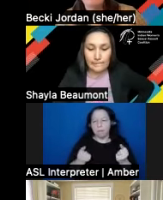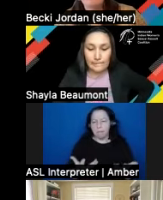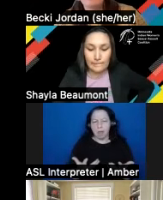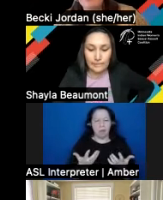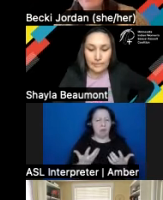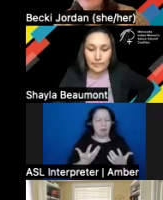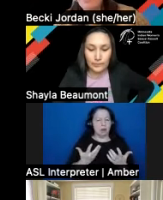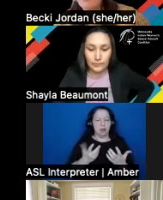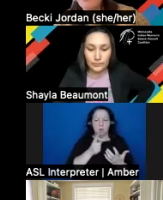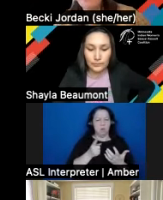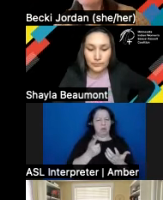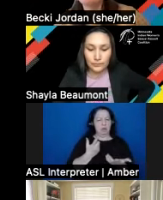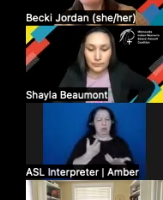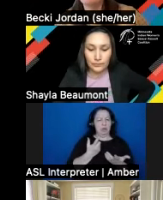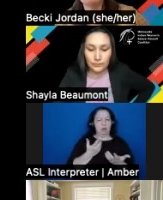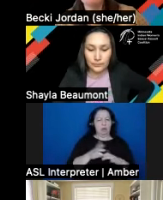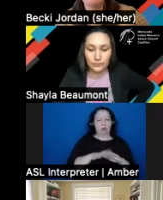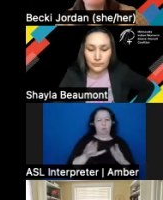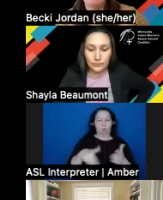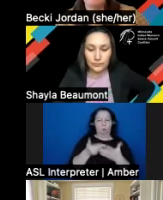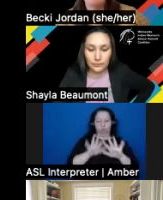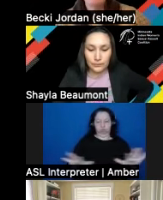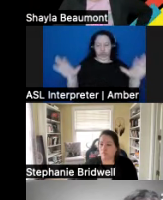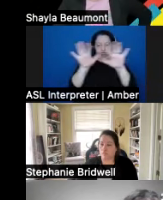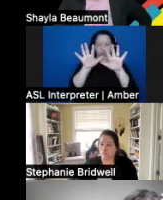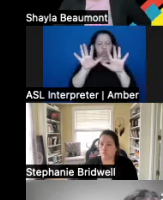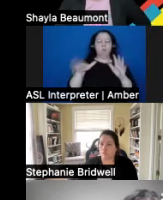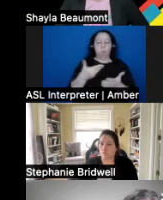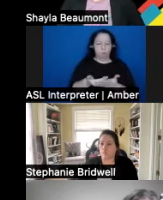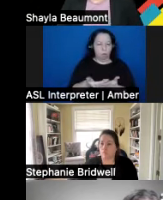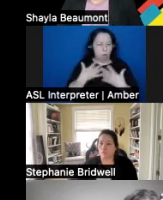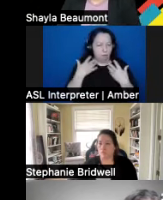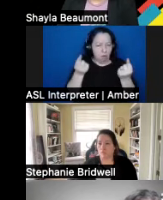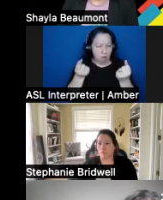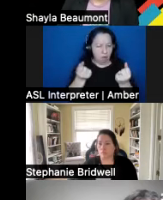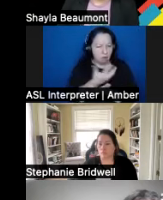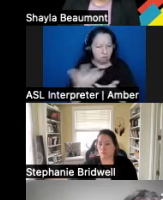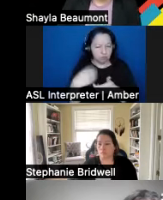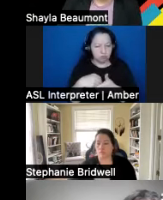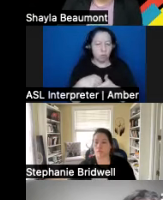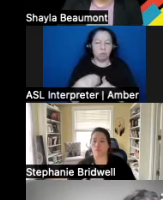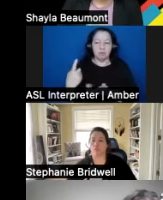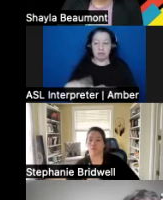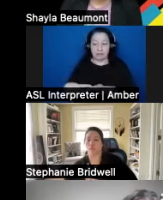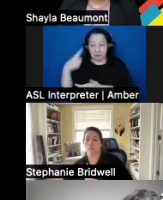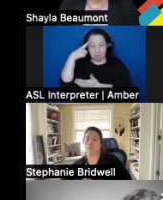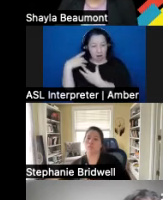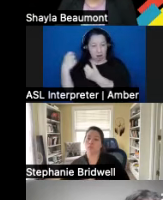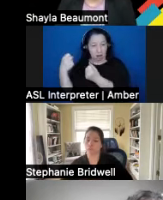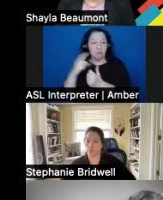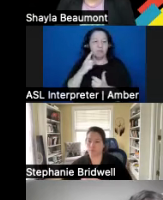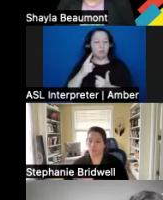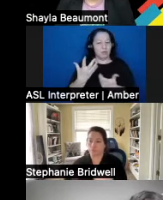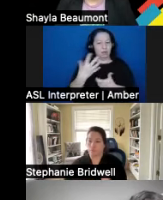holistic health, right? And so even when we're talking about mental health, it's about us as whole